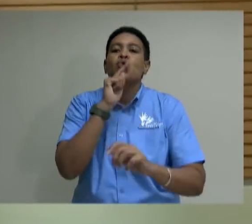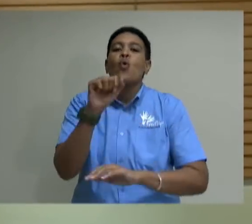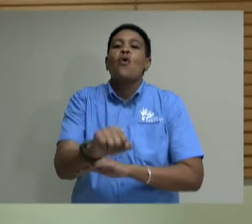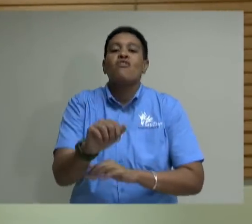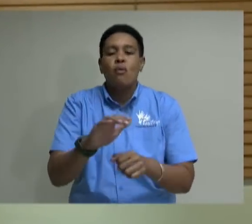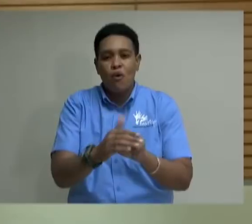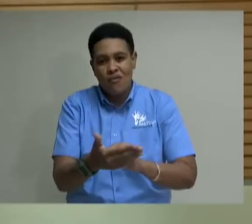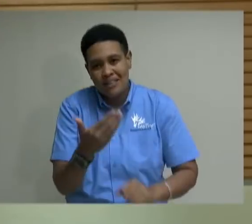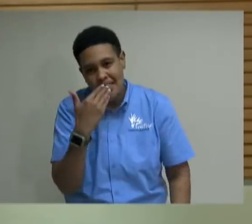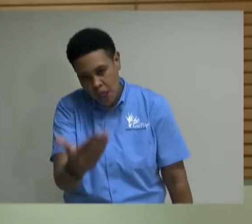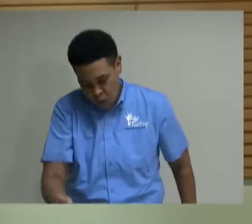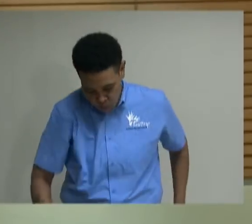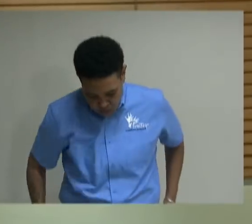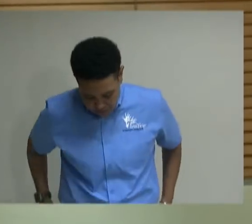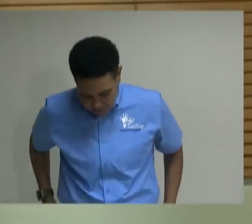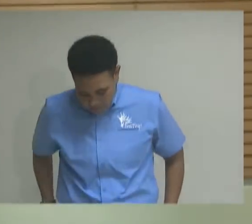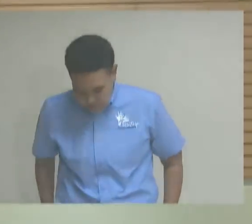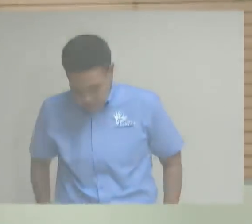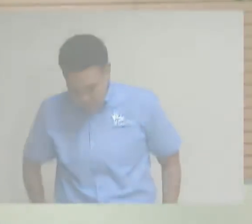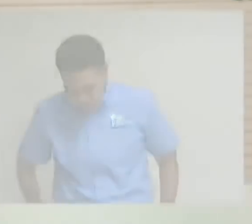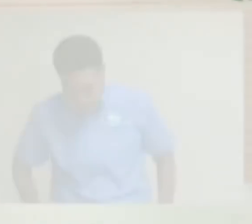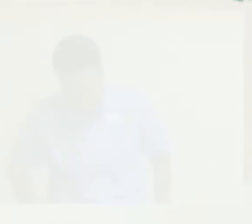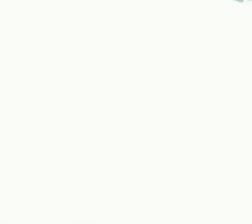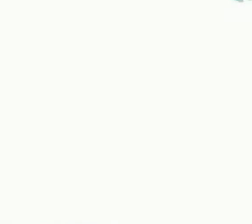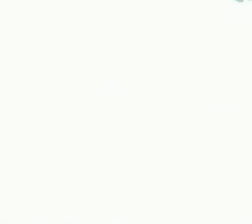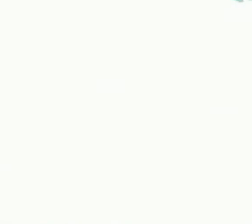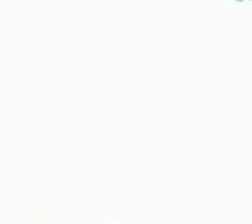COVID-19. Thank you very much.